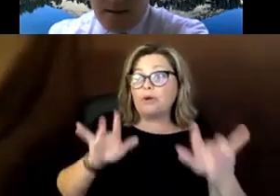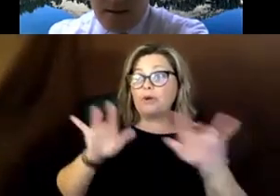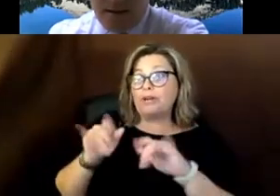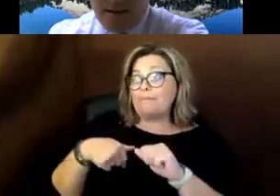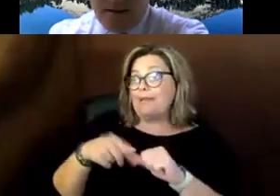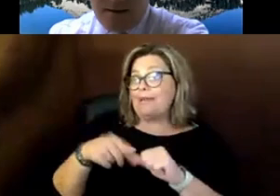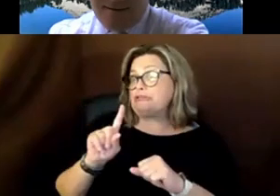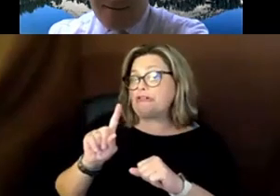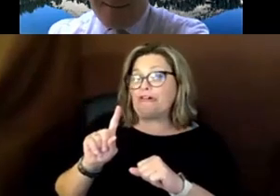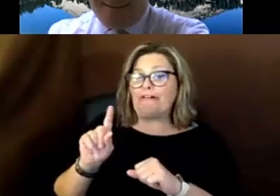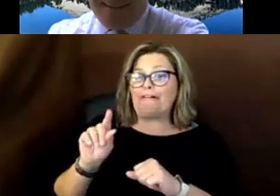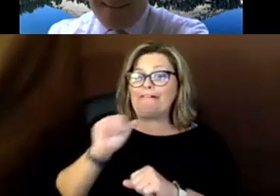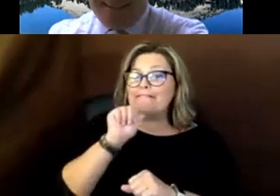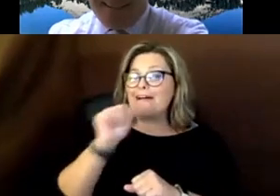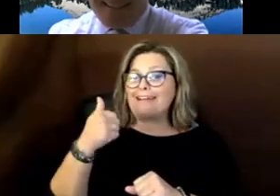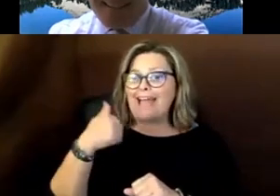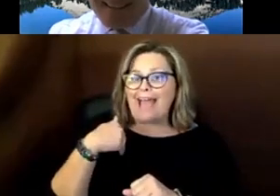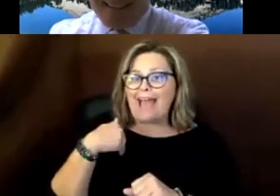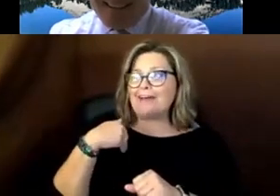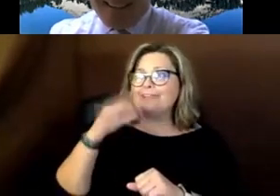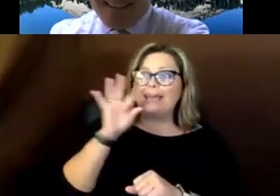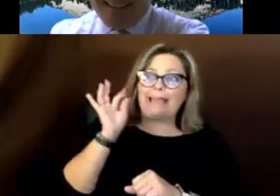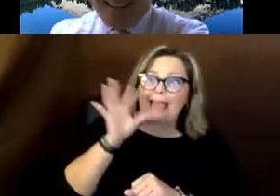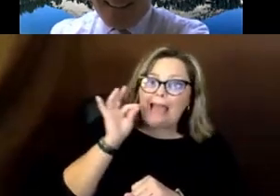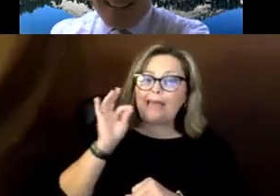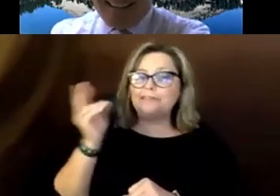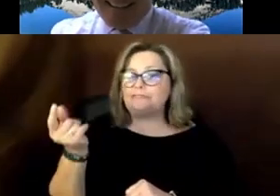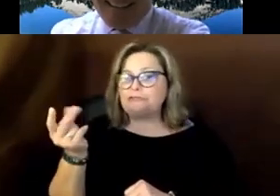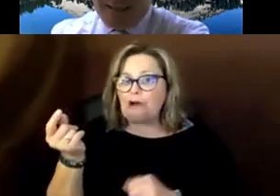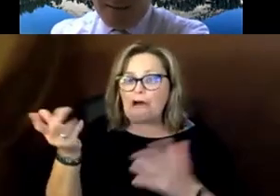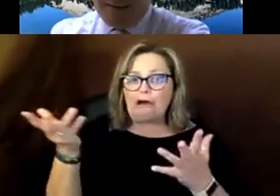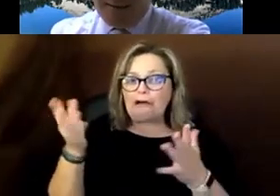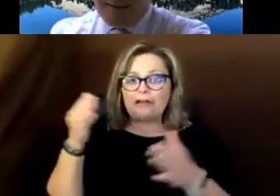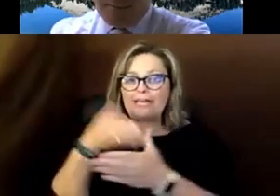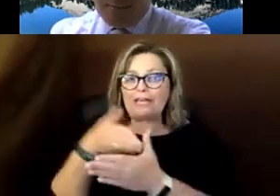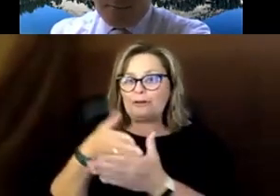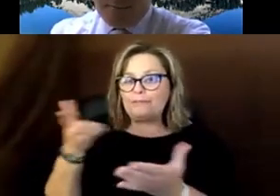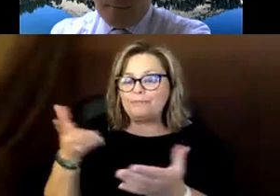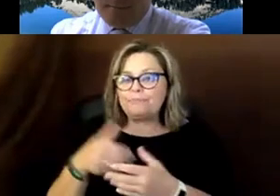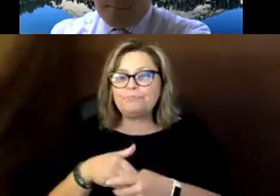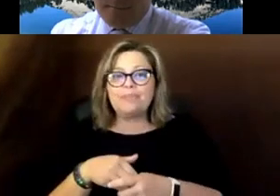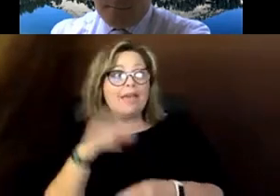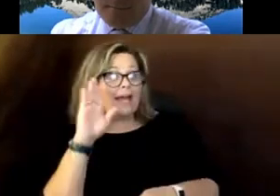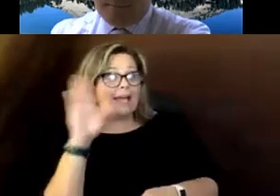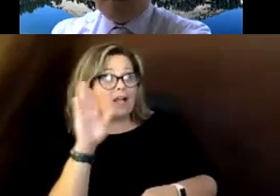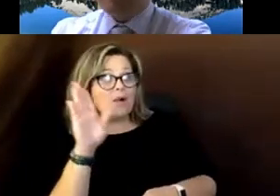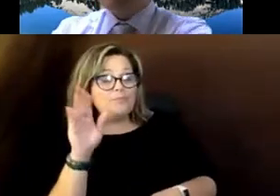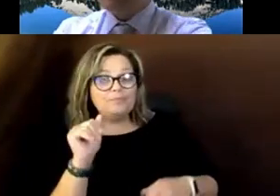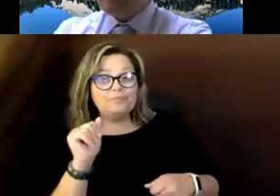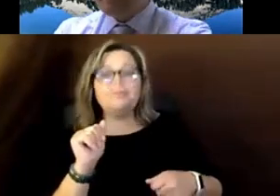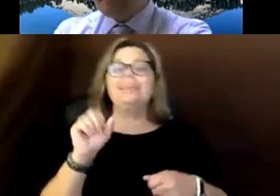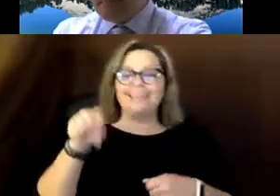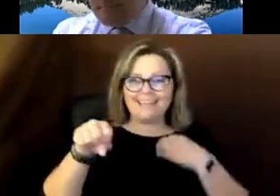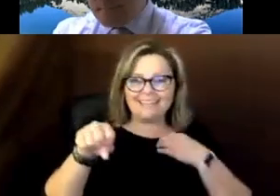cat was or dog was interfering in the background. So. Okay, Tatiana, I think I am. I think you're now. On now, Tatiana.